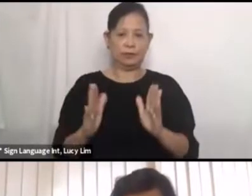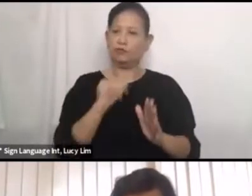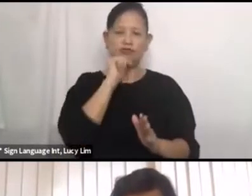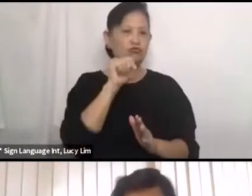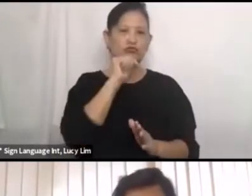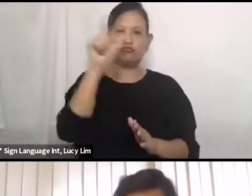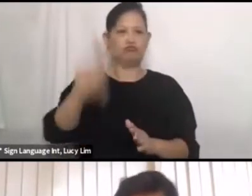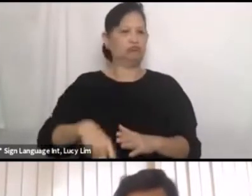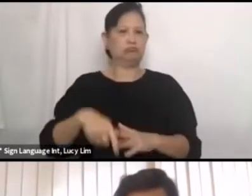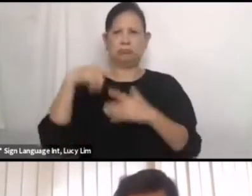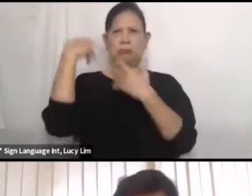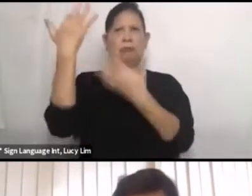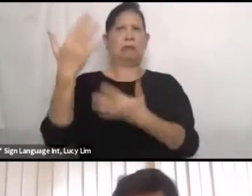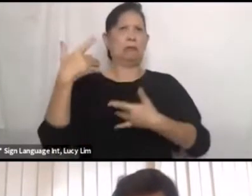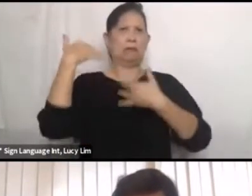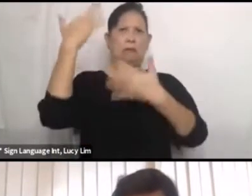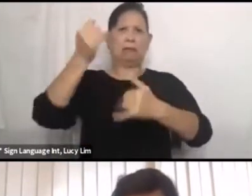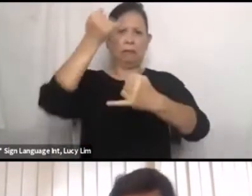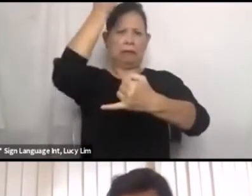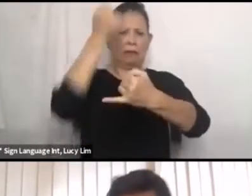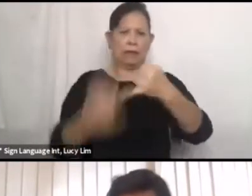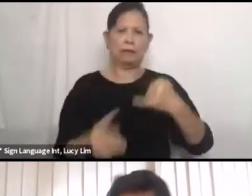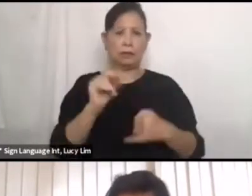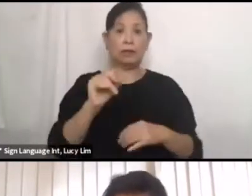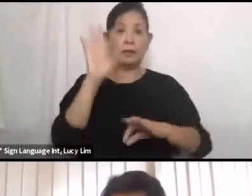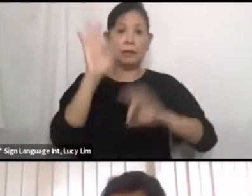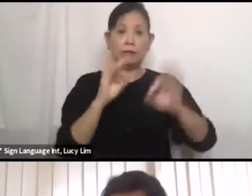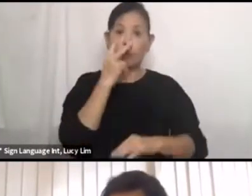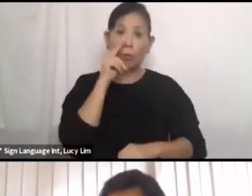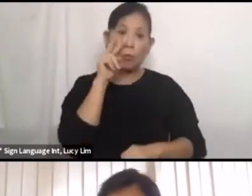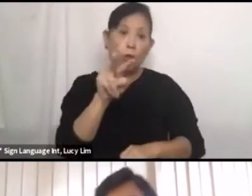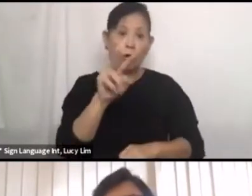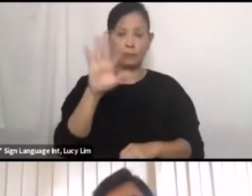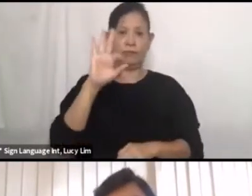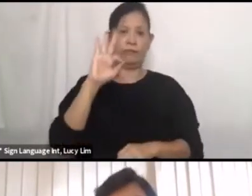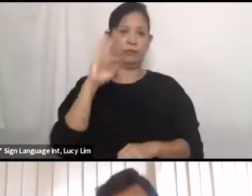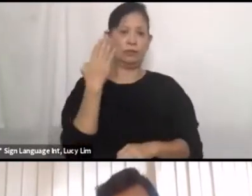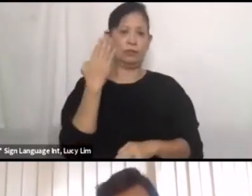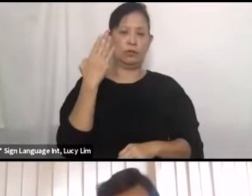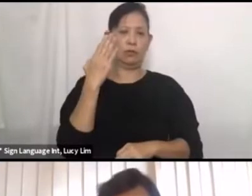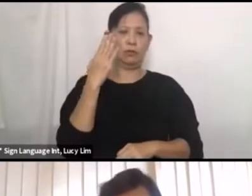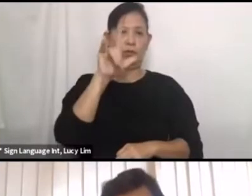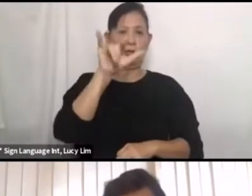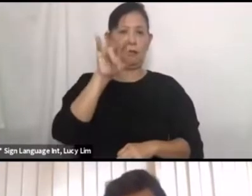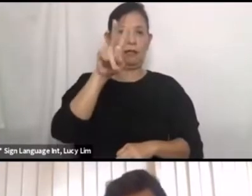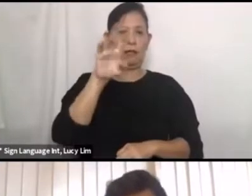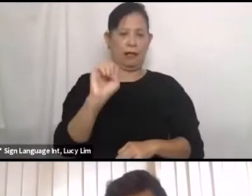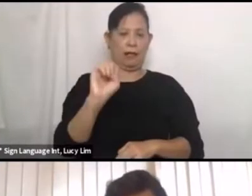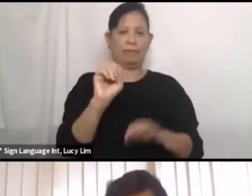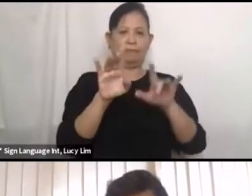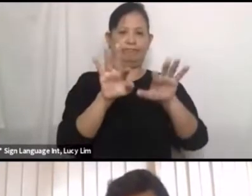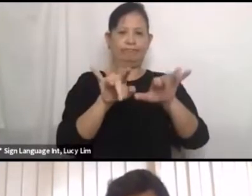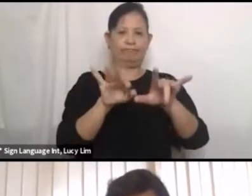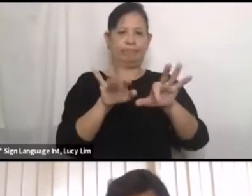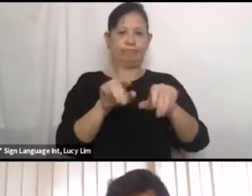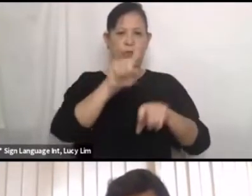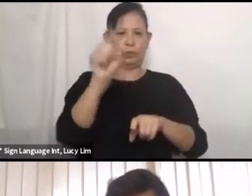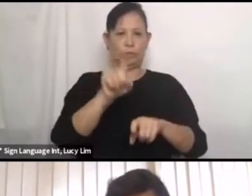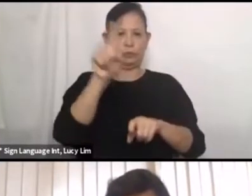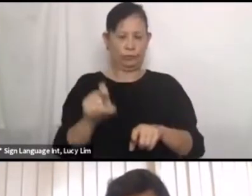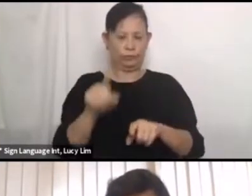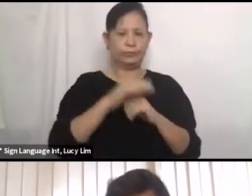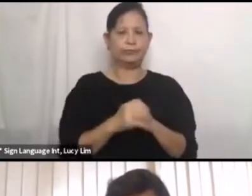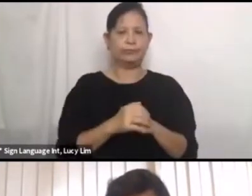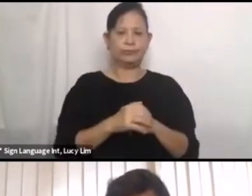end. If you are watching it on Facebook Live, you can type in your questions in the comment box. In the interest